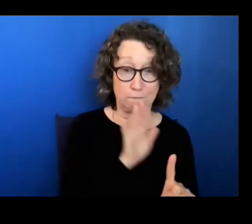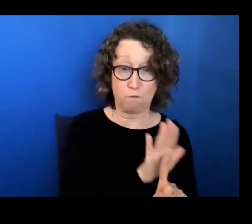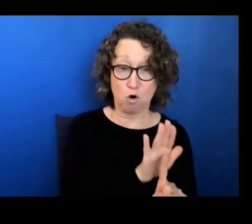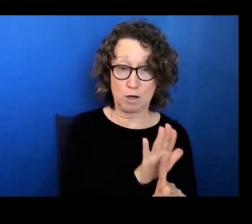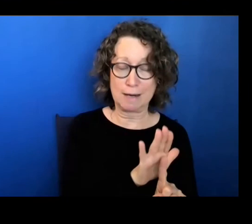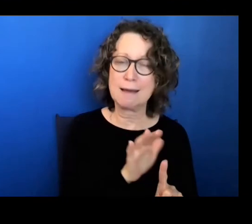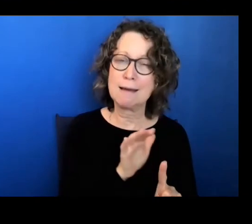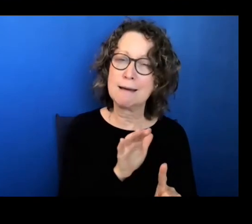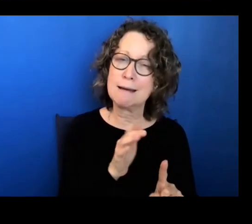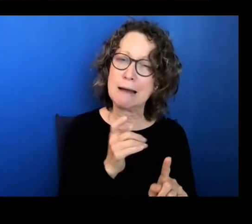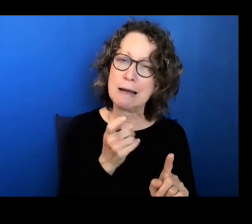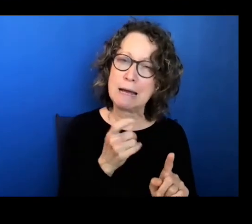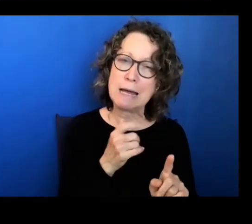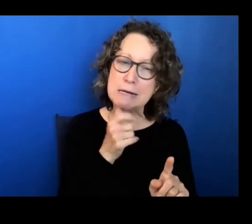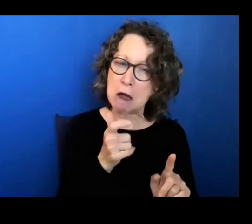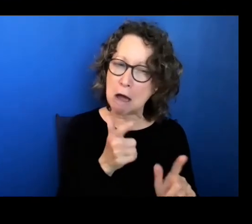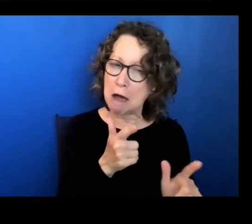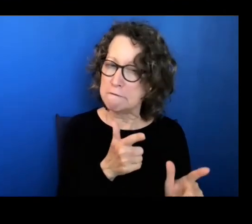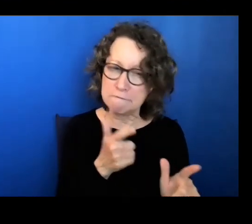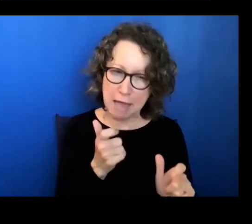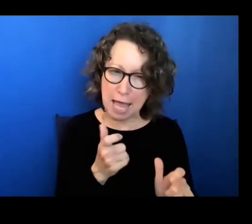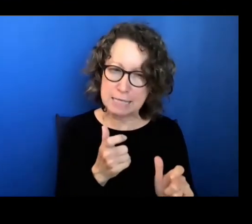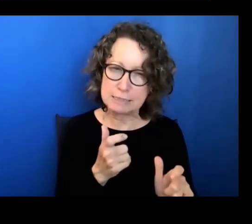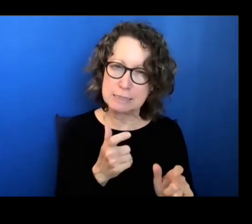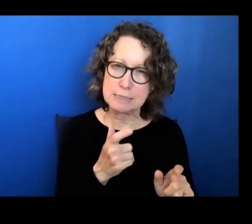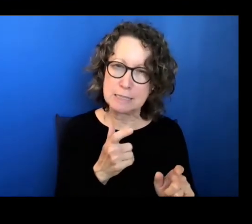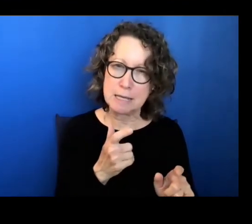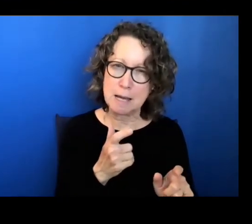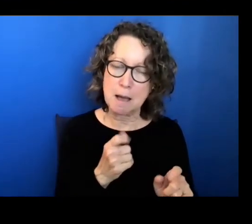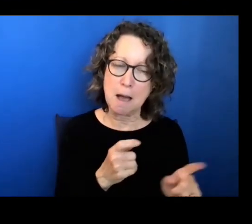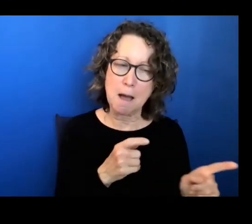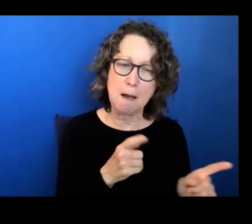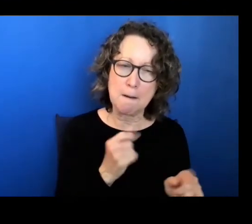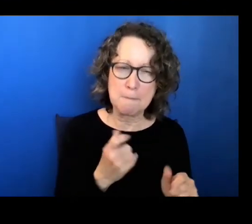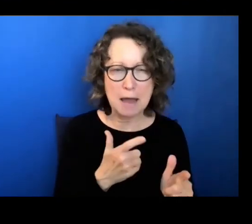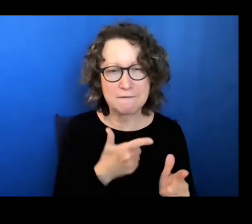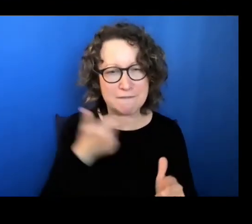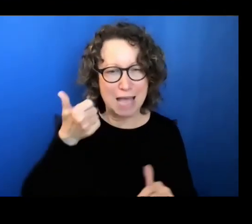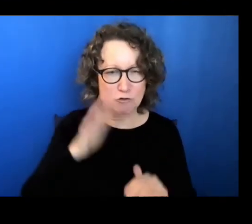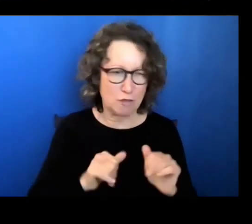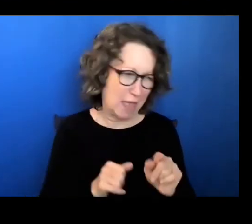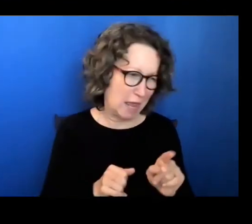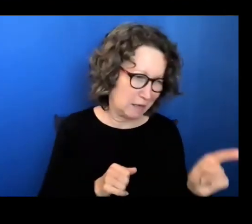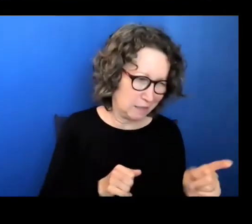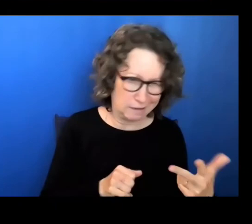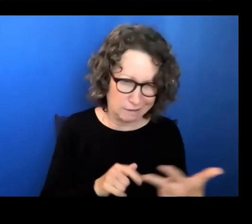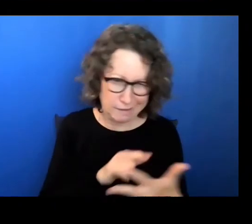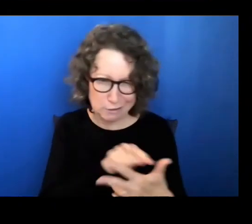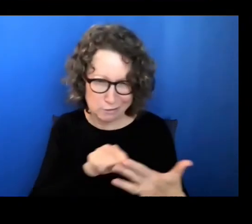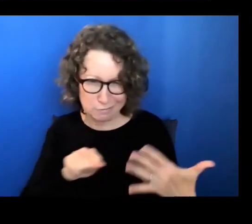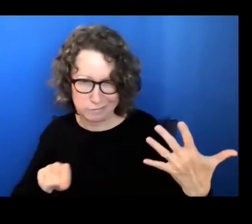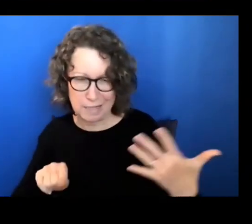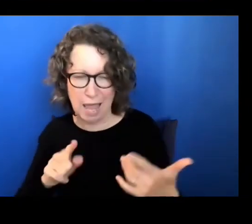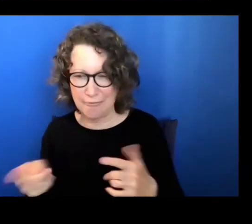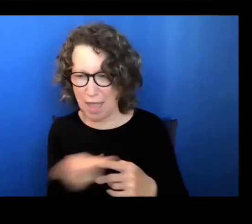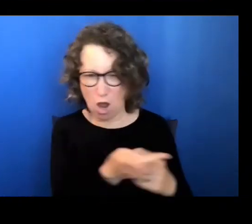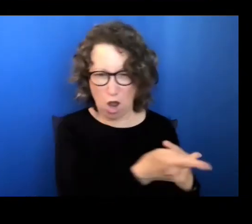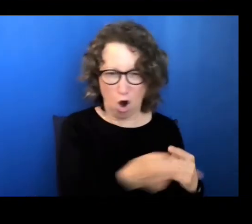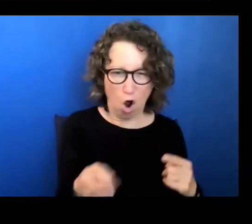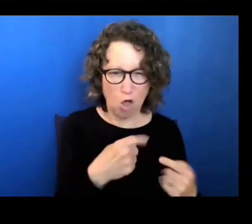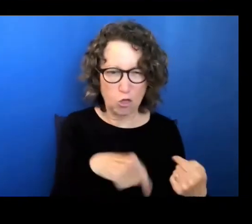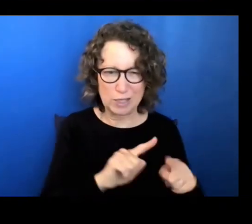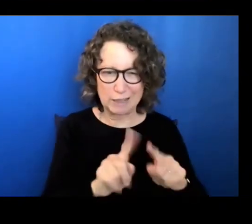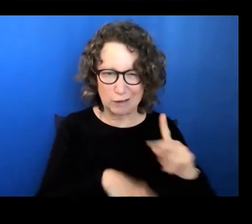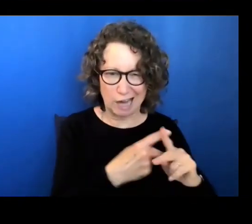not quite as fast, but it's faster than the garden variety type. So they're basically competing